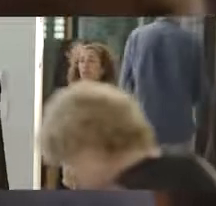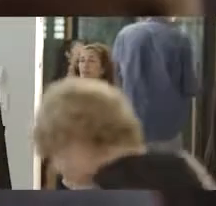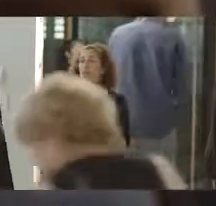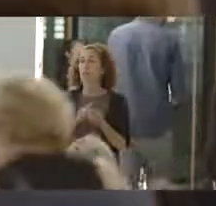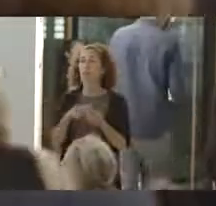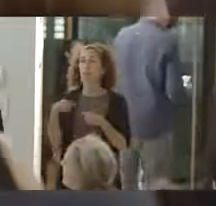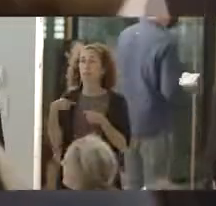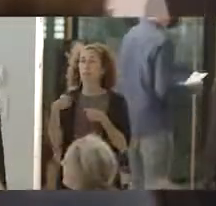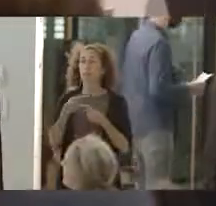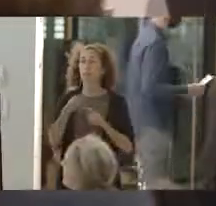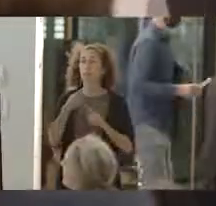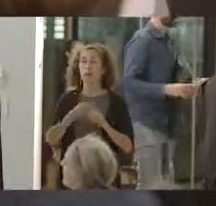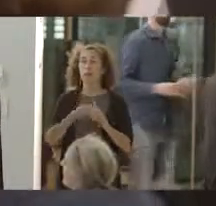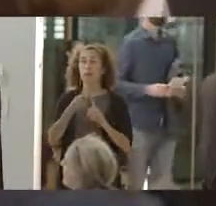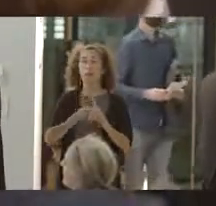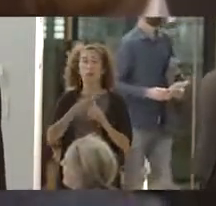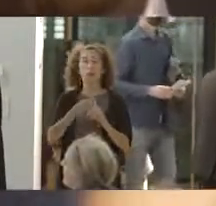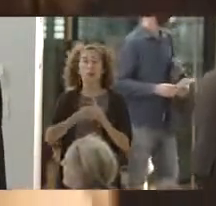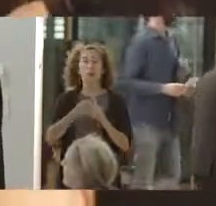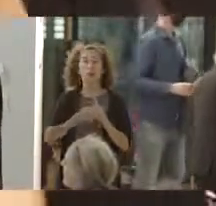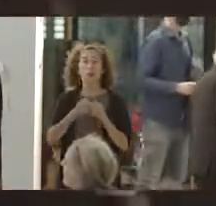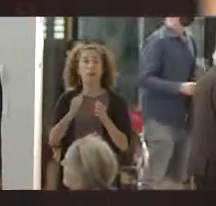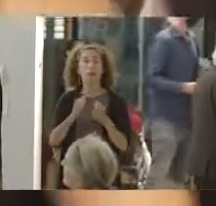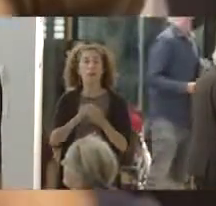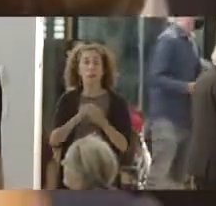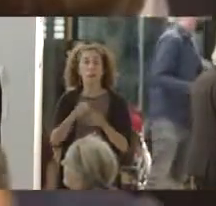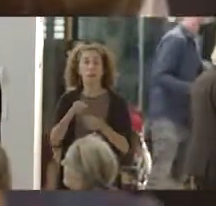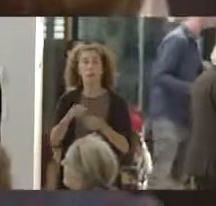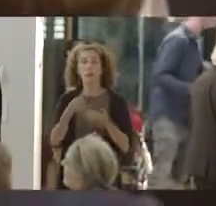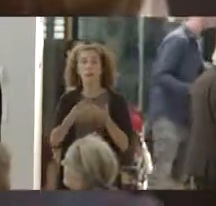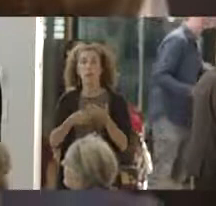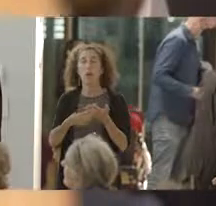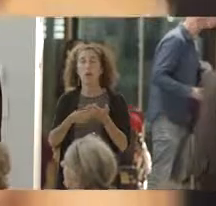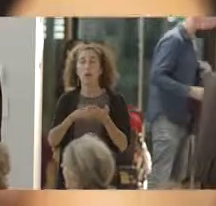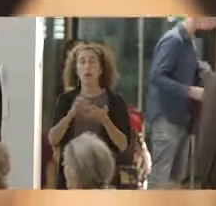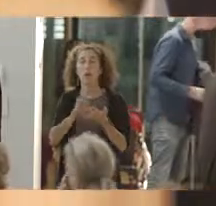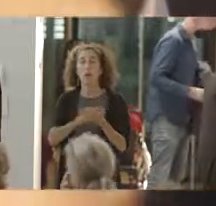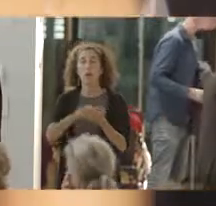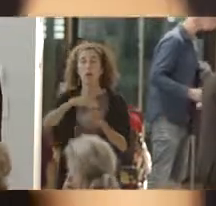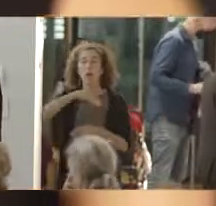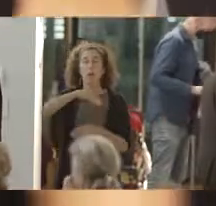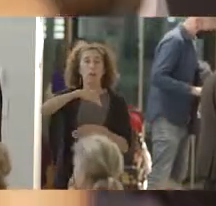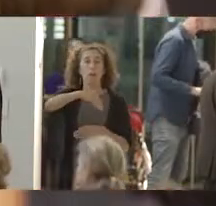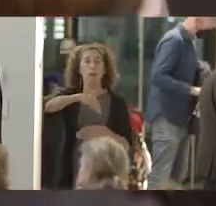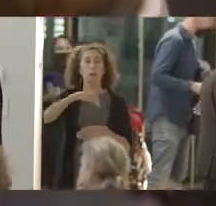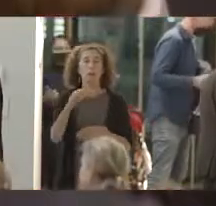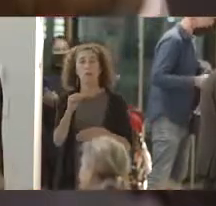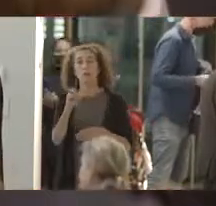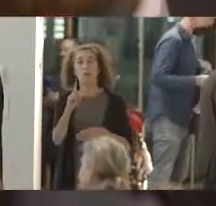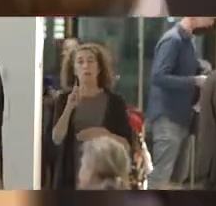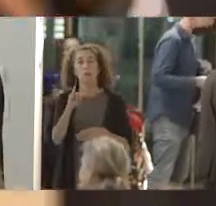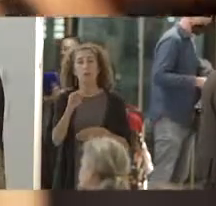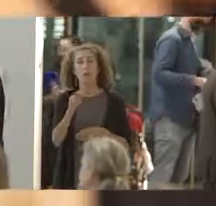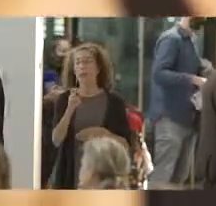is and has been that in this particular segment of the project area, whether it's a southerly